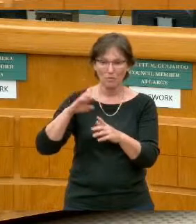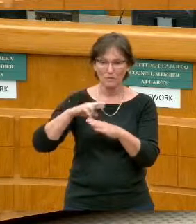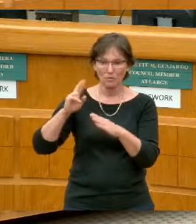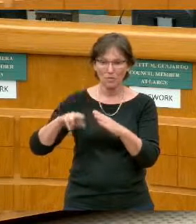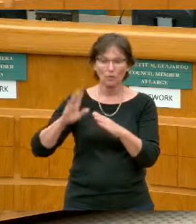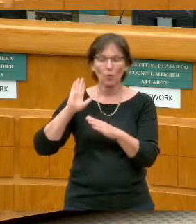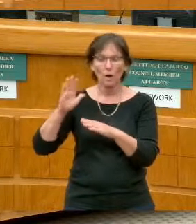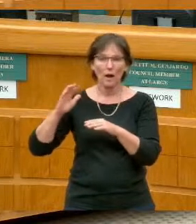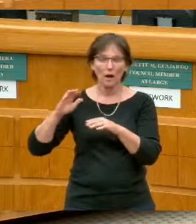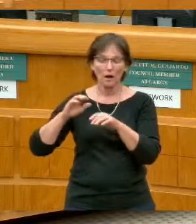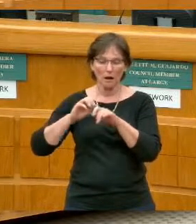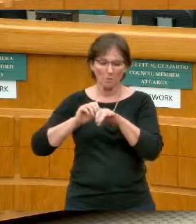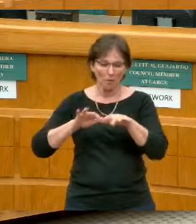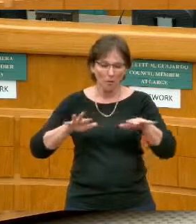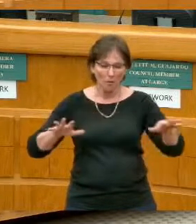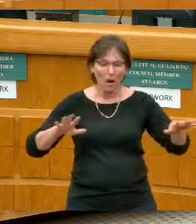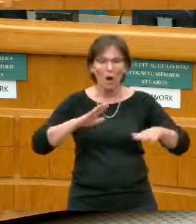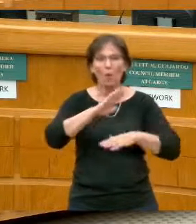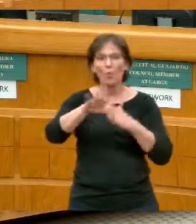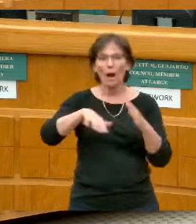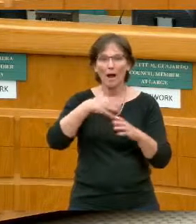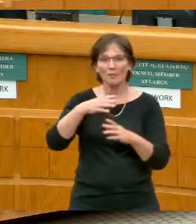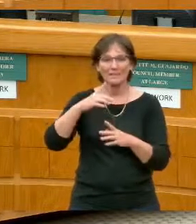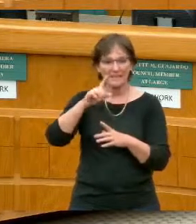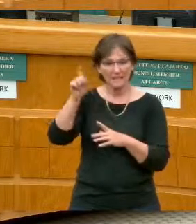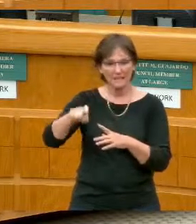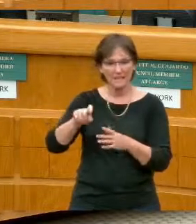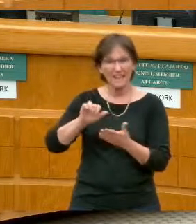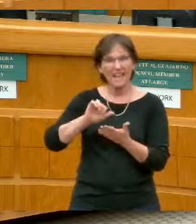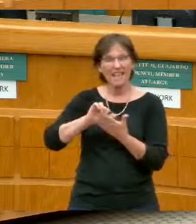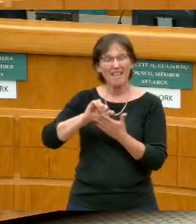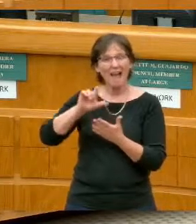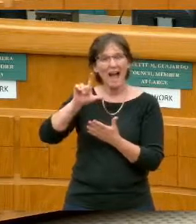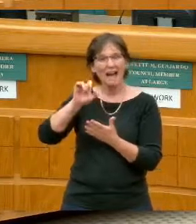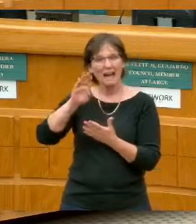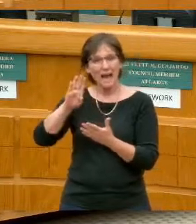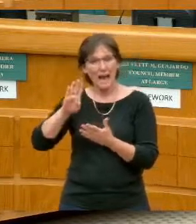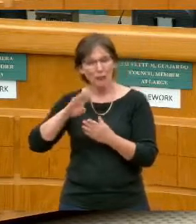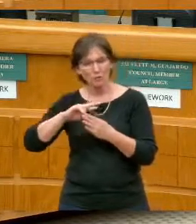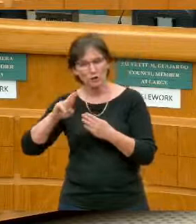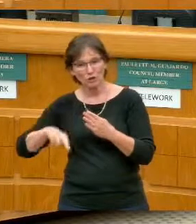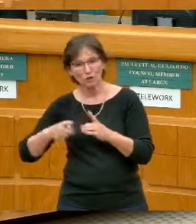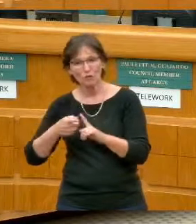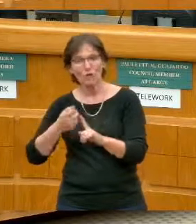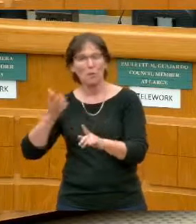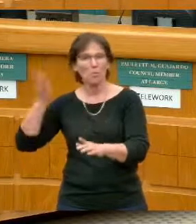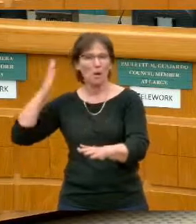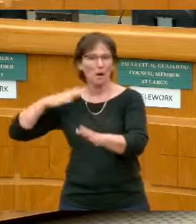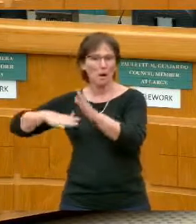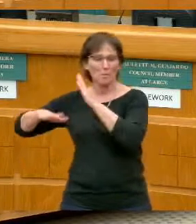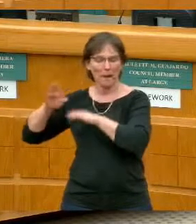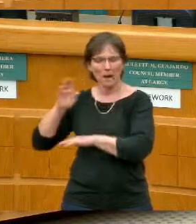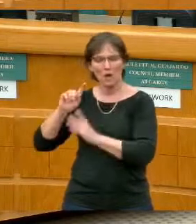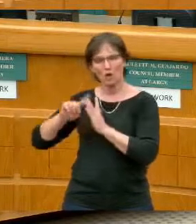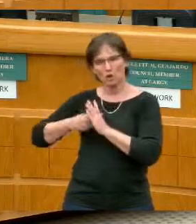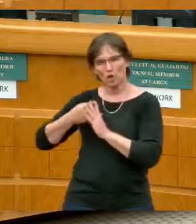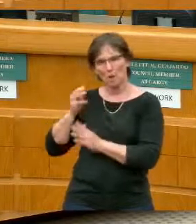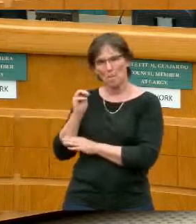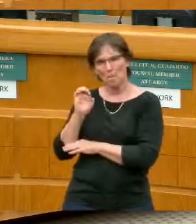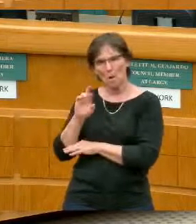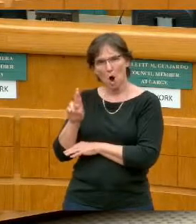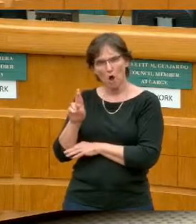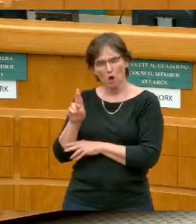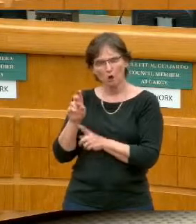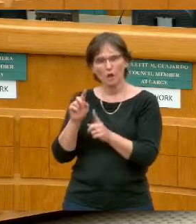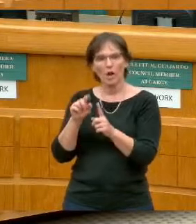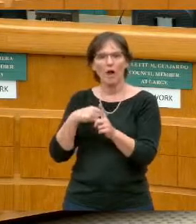Texas. These lab reports are older positive cases from March to August of 2020. This has